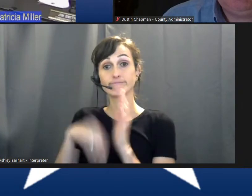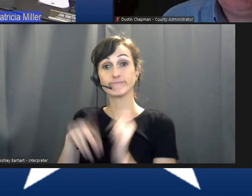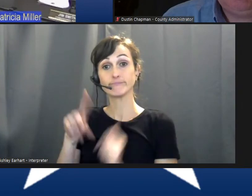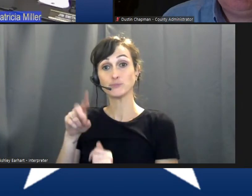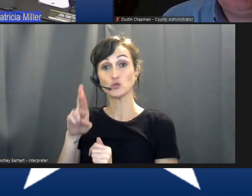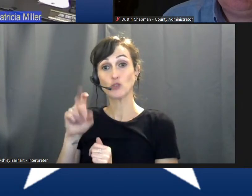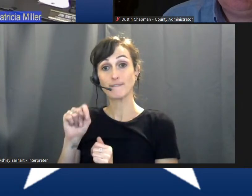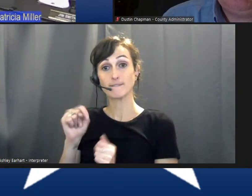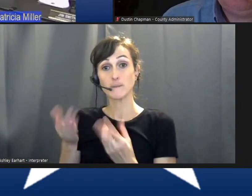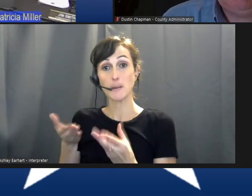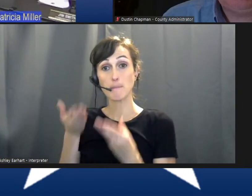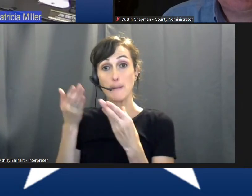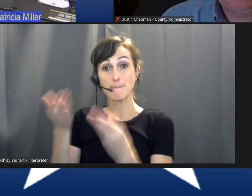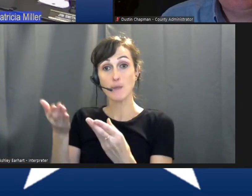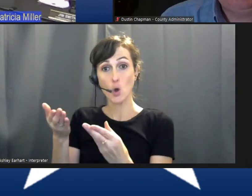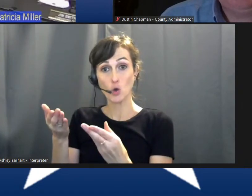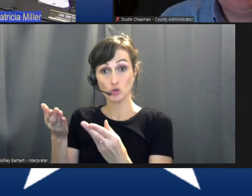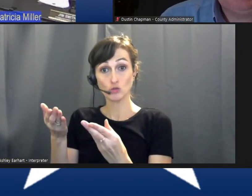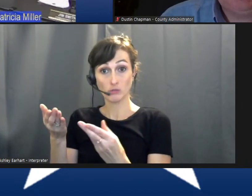at.